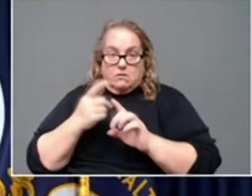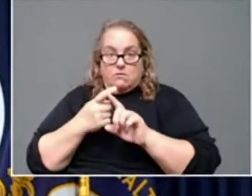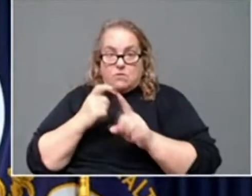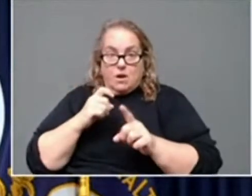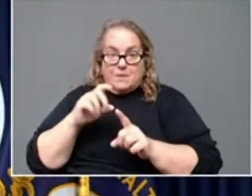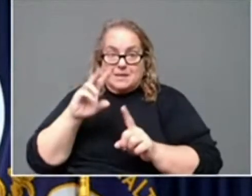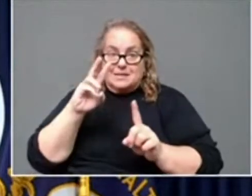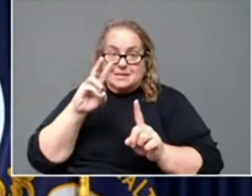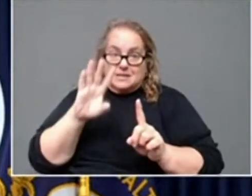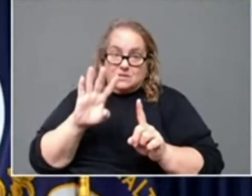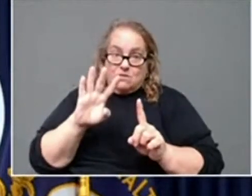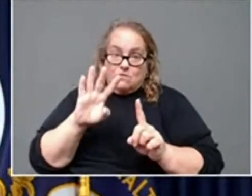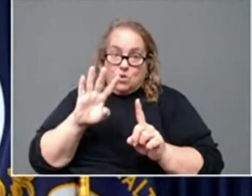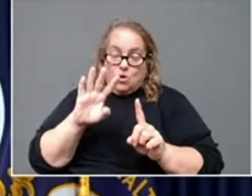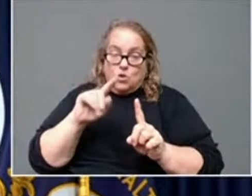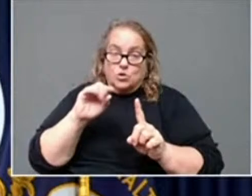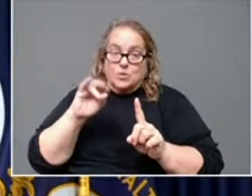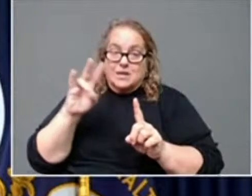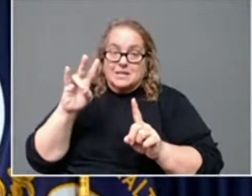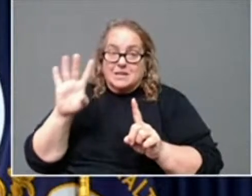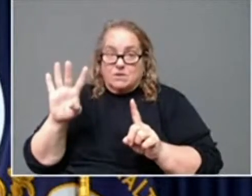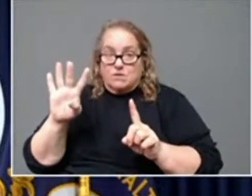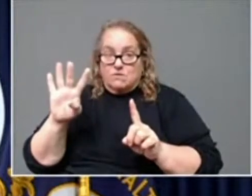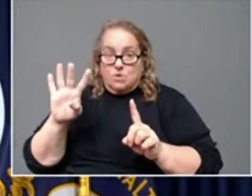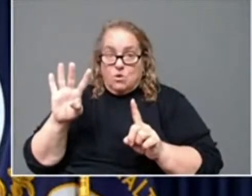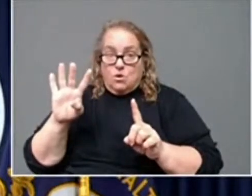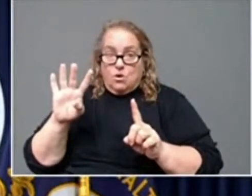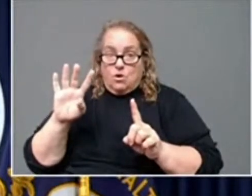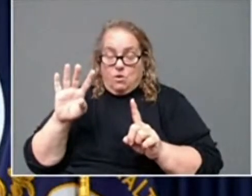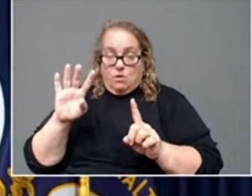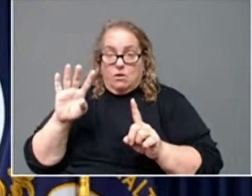64 to 74 in the span of today.